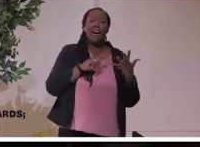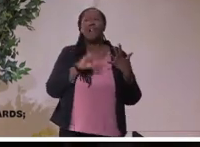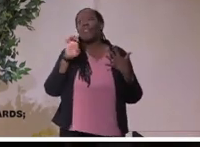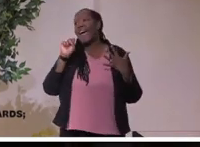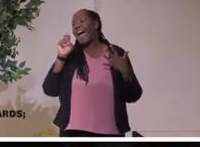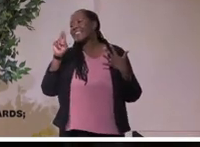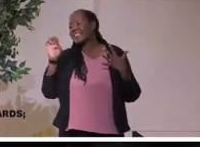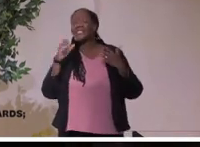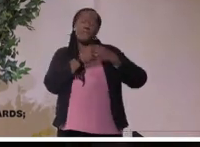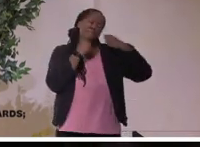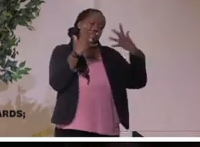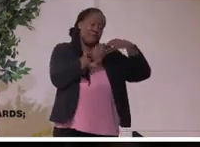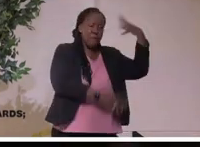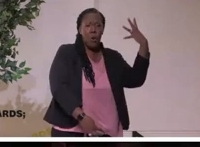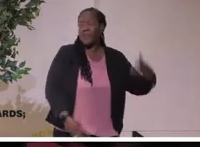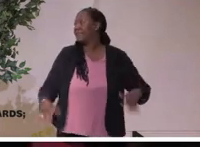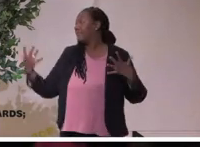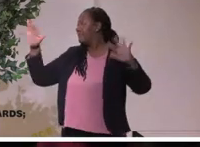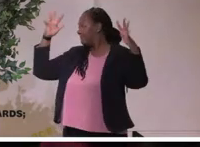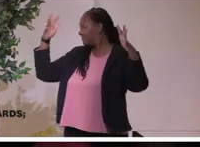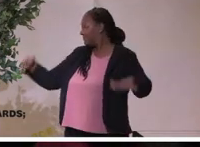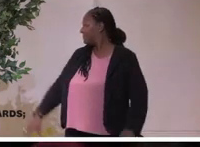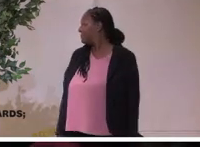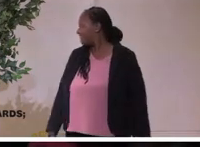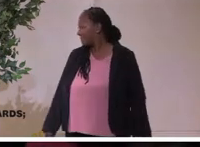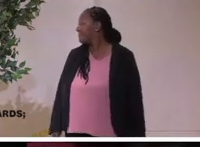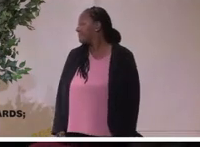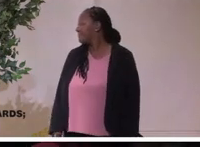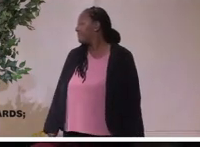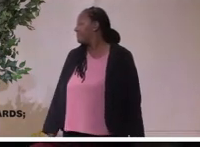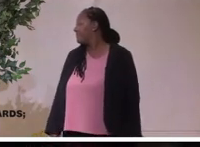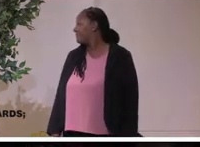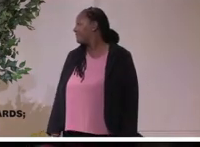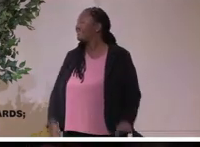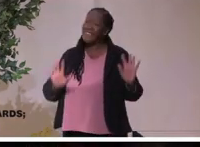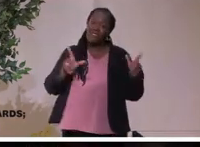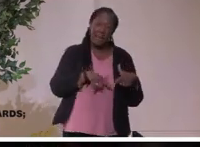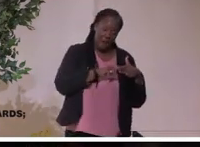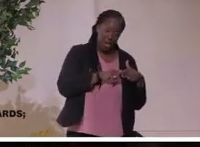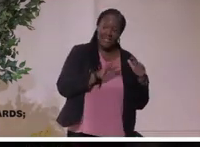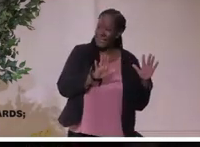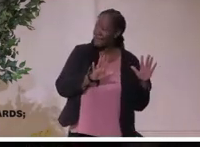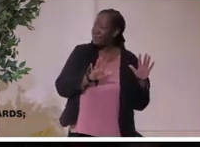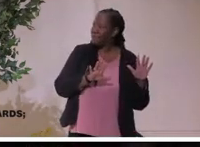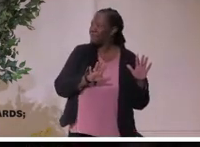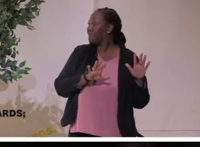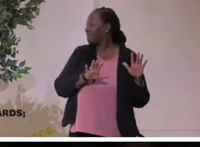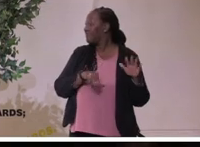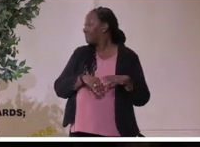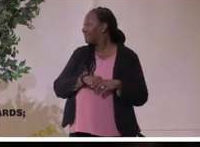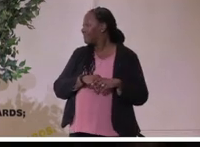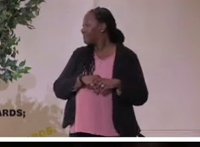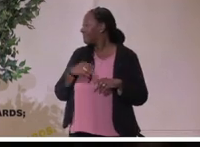many more. Give it up, y'all. Y'all just had to take a pause. I get it. It was a lie. I understand. Who we got